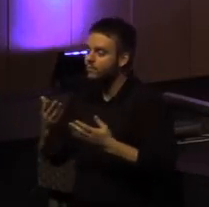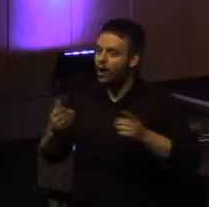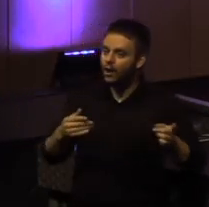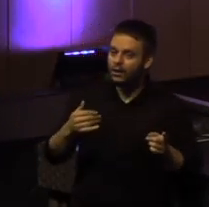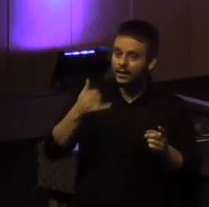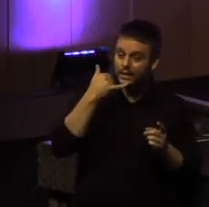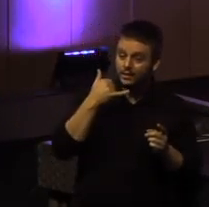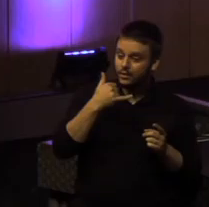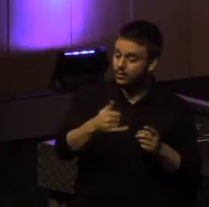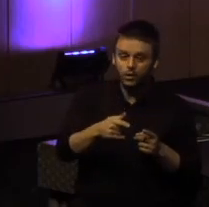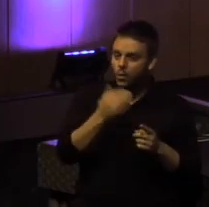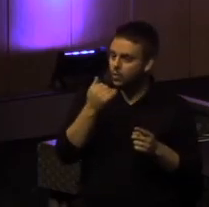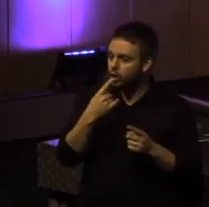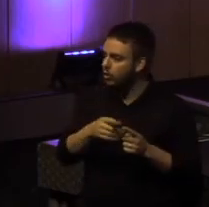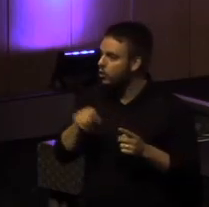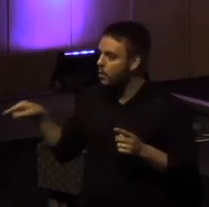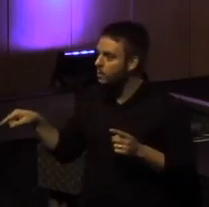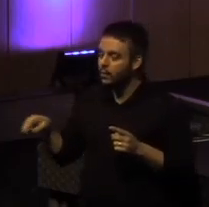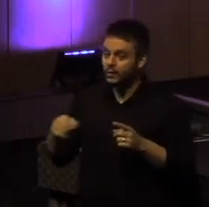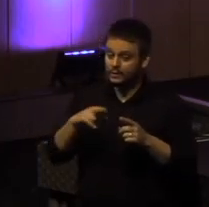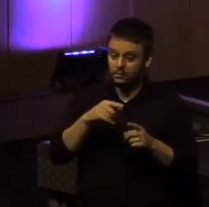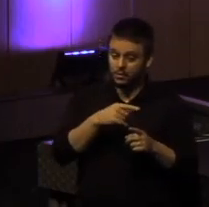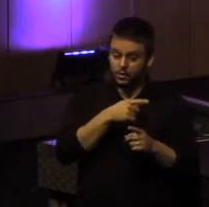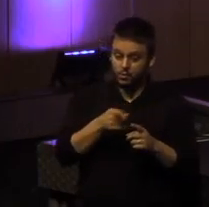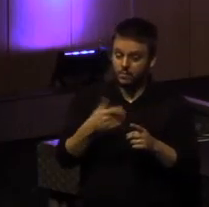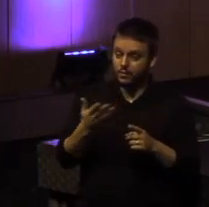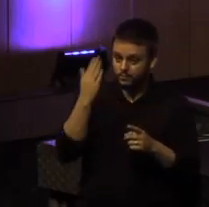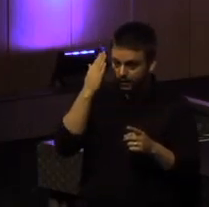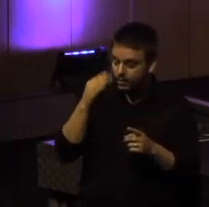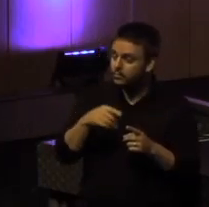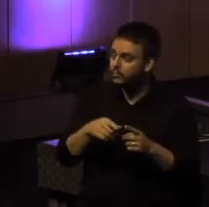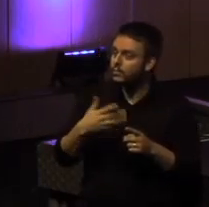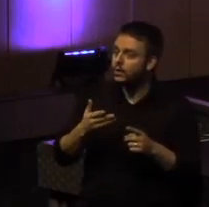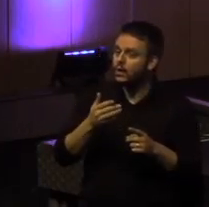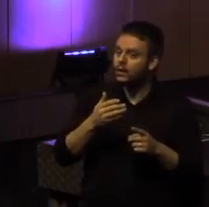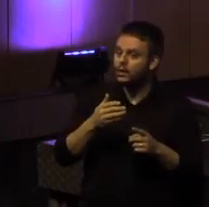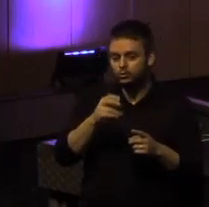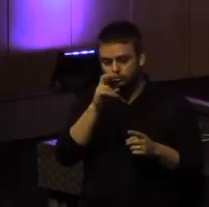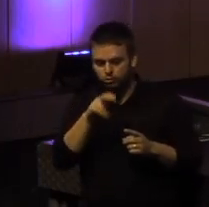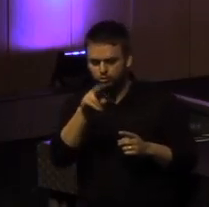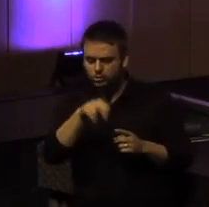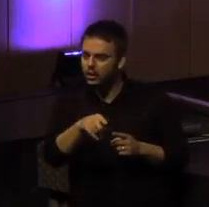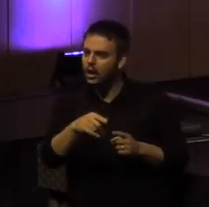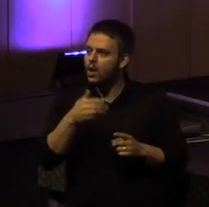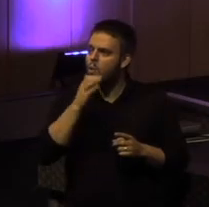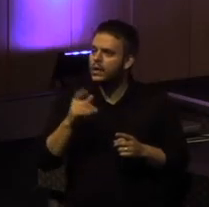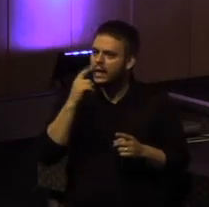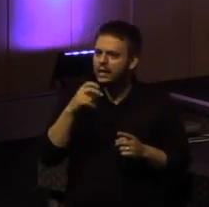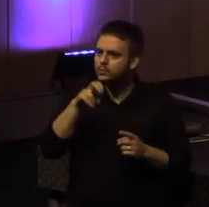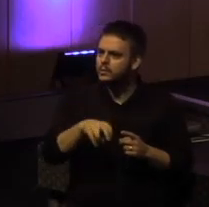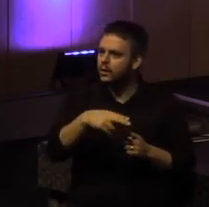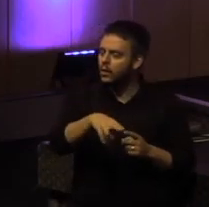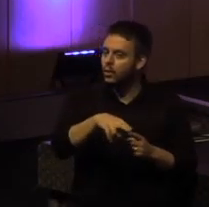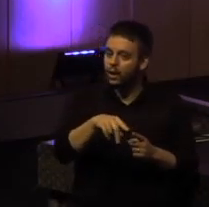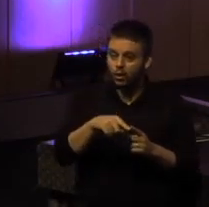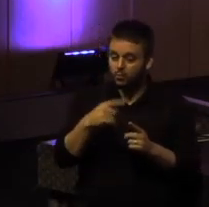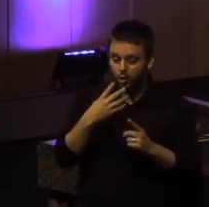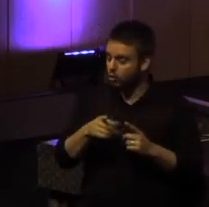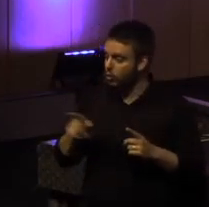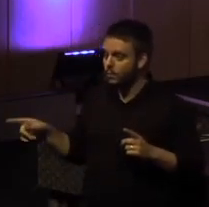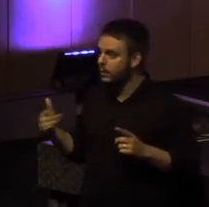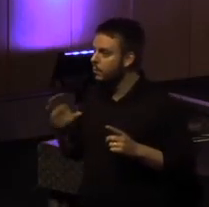street here. So you have an entire community looking at a boy's body laying out in the street